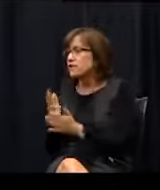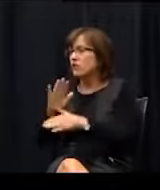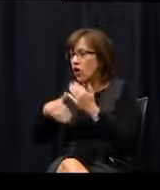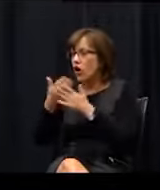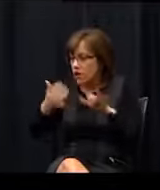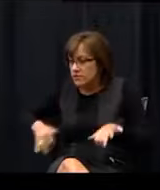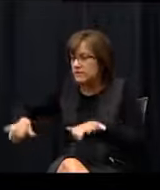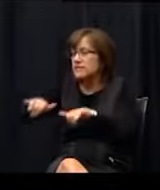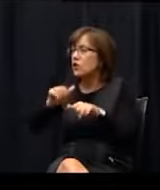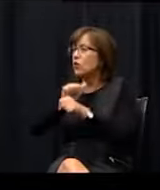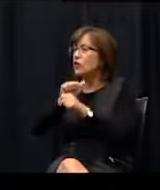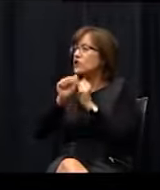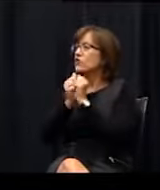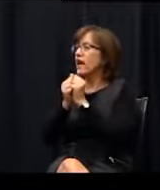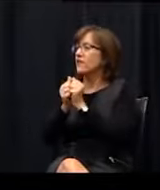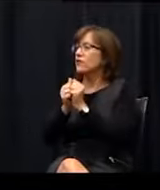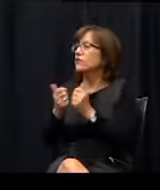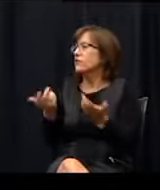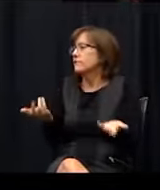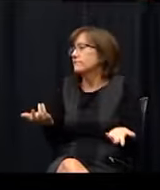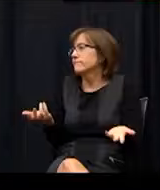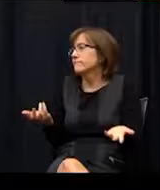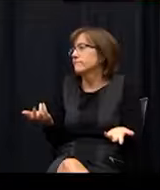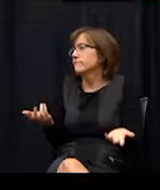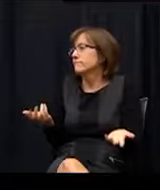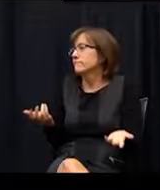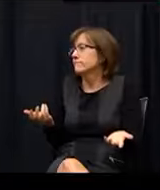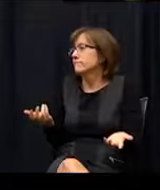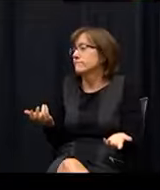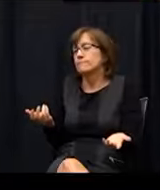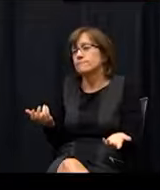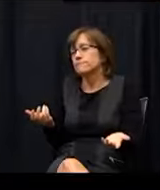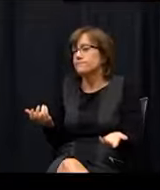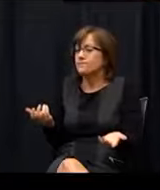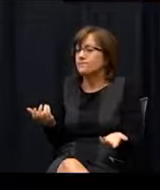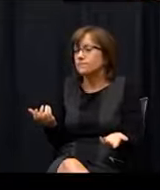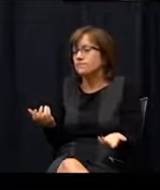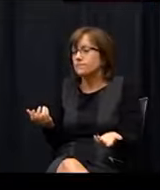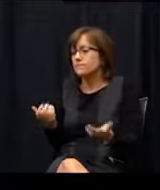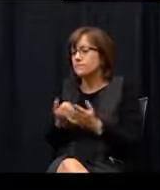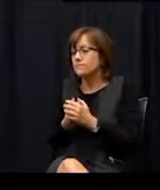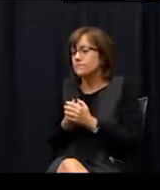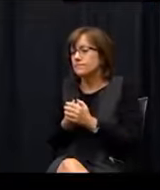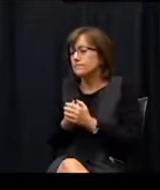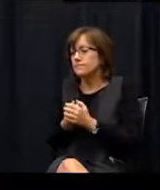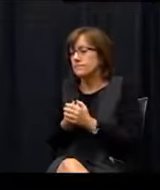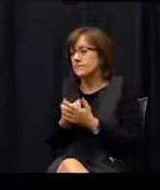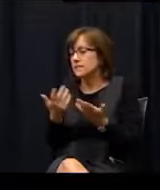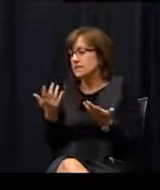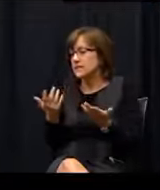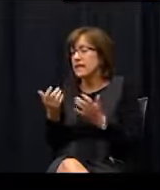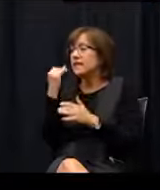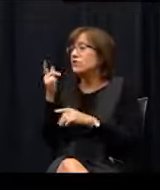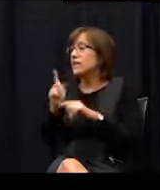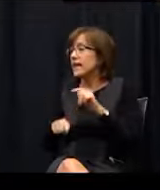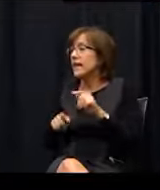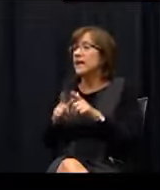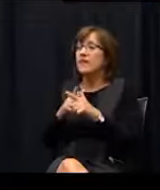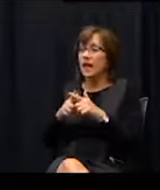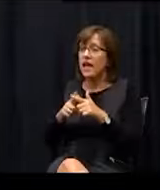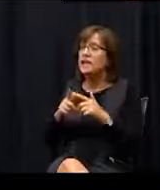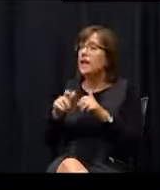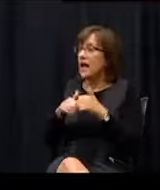all working together. But if we can't, how do we deal with the person who's in this room right now? And so going back to the